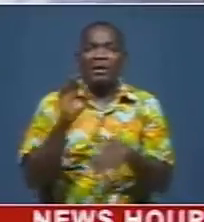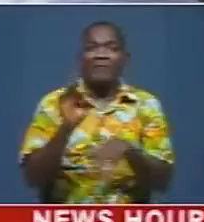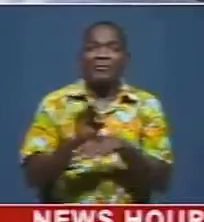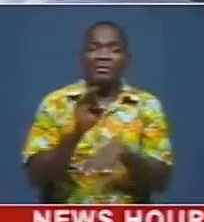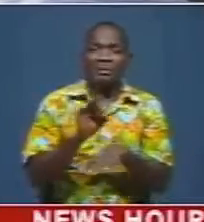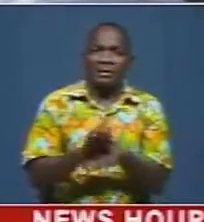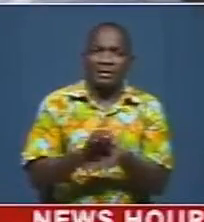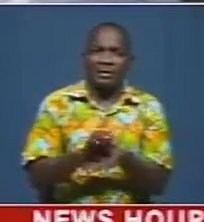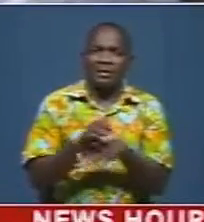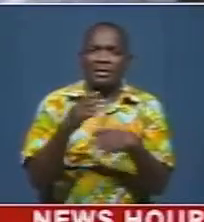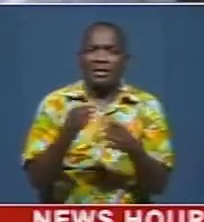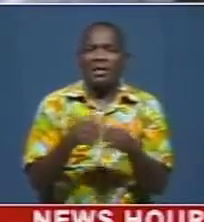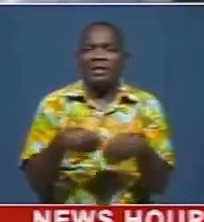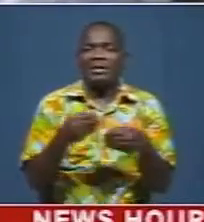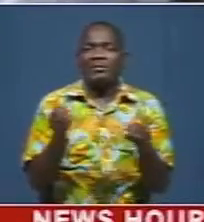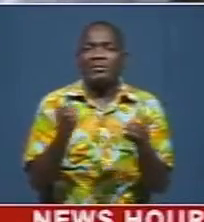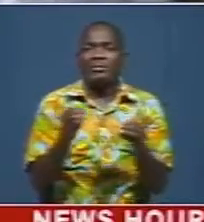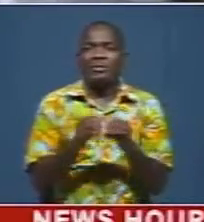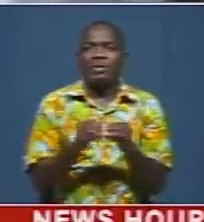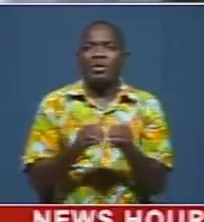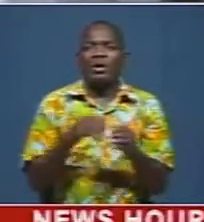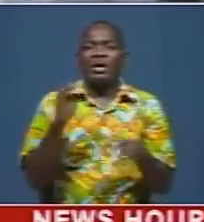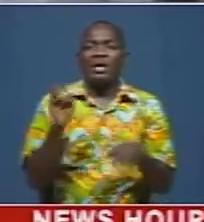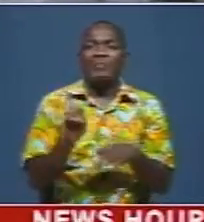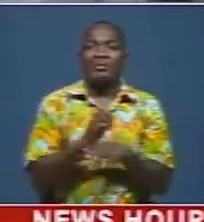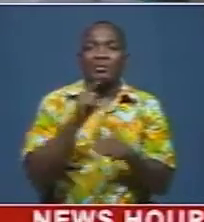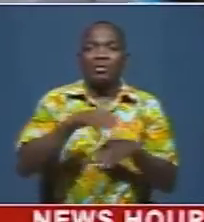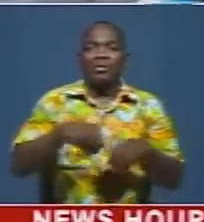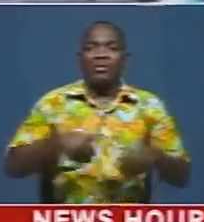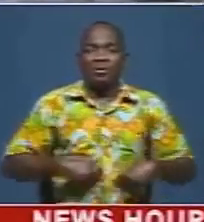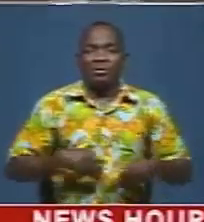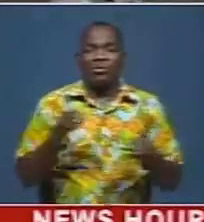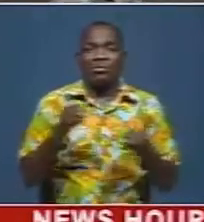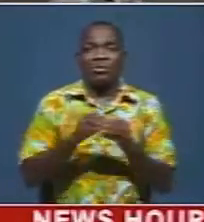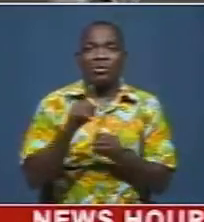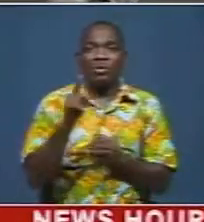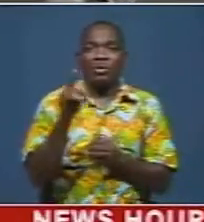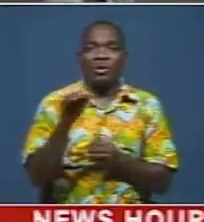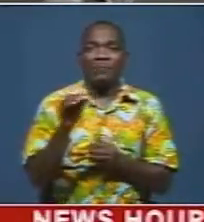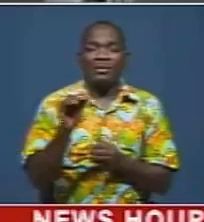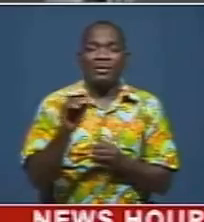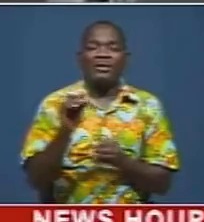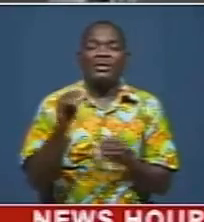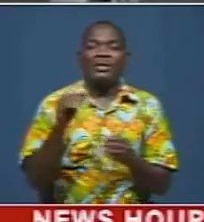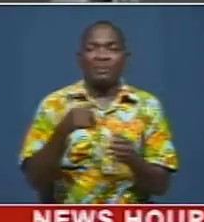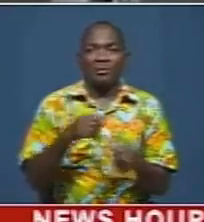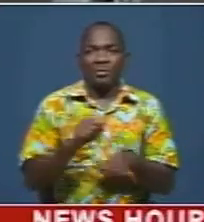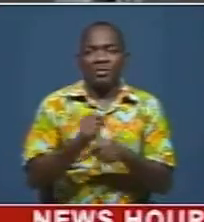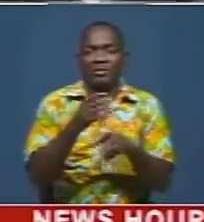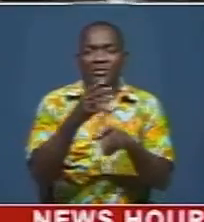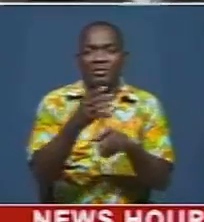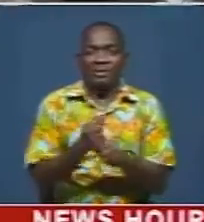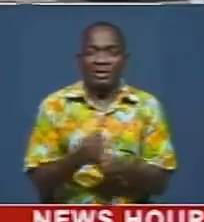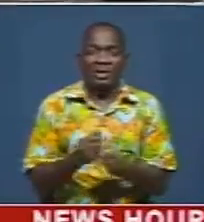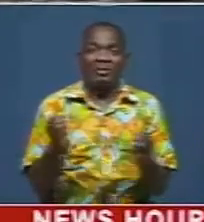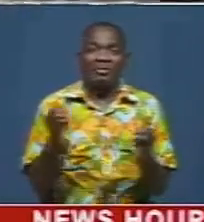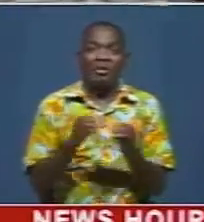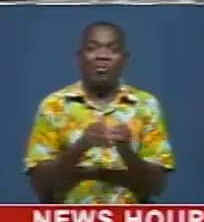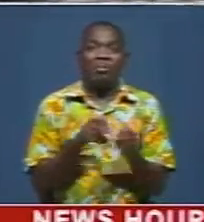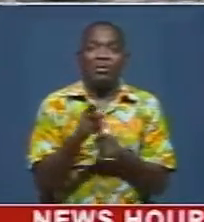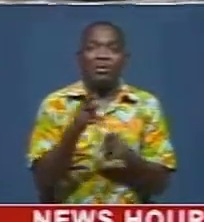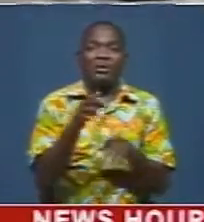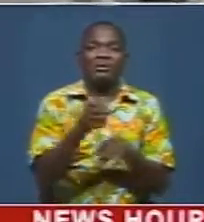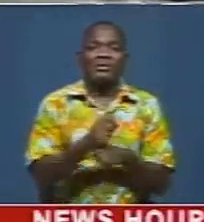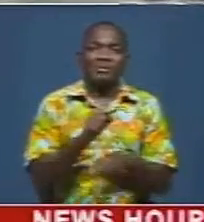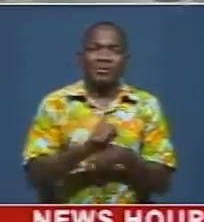created direct employment opportunities for over 550 people, including engineers, food scientists, marketing professionals, accountants,